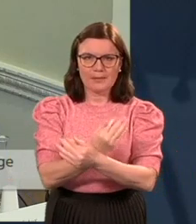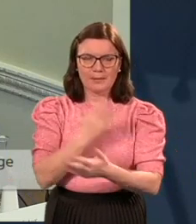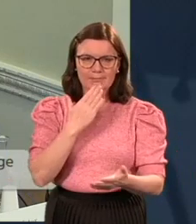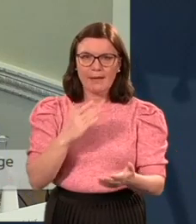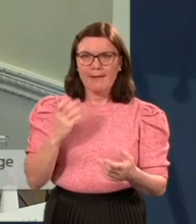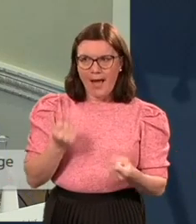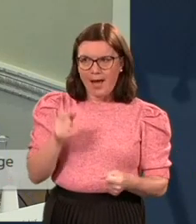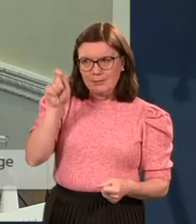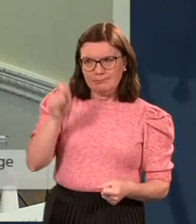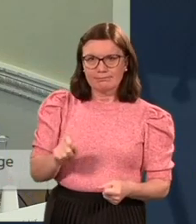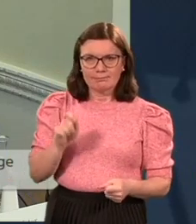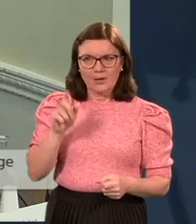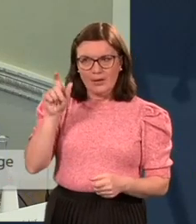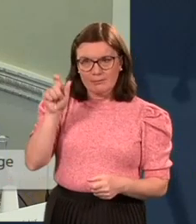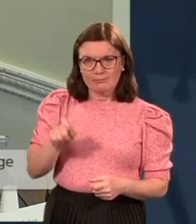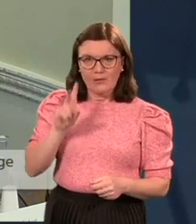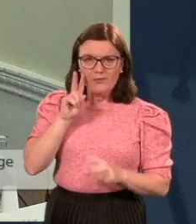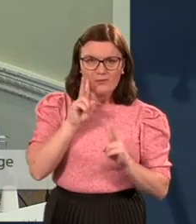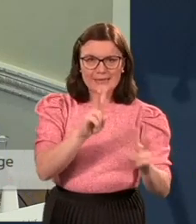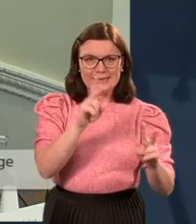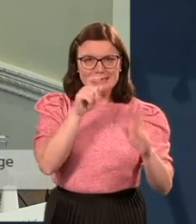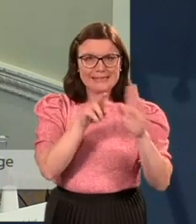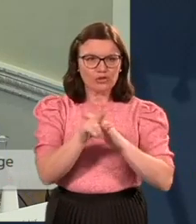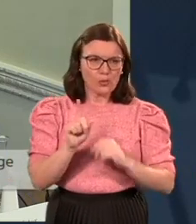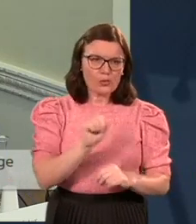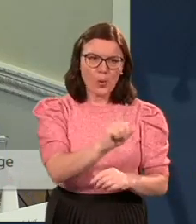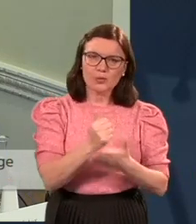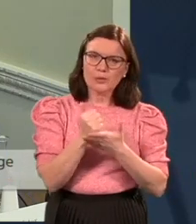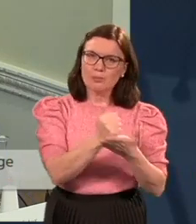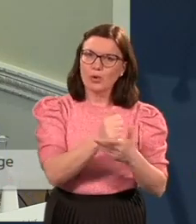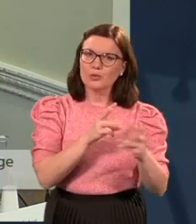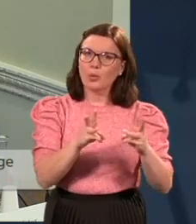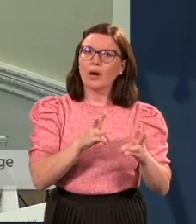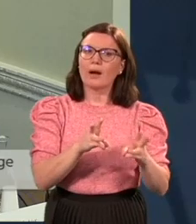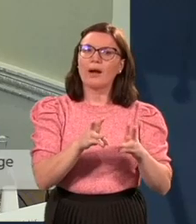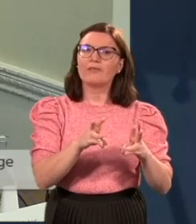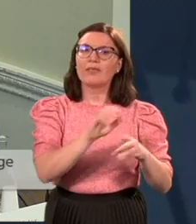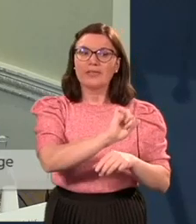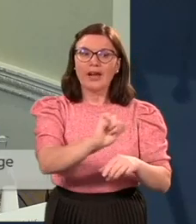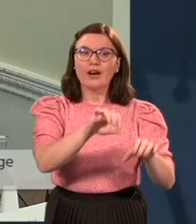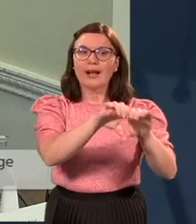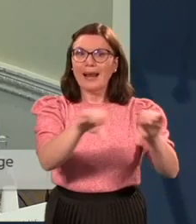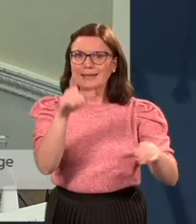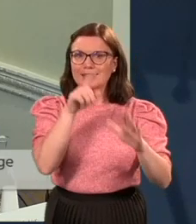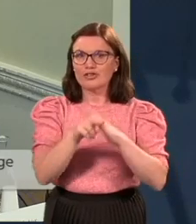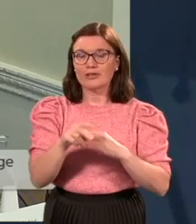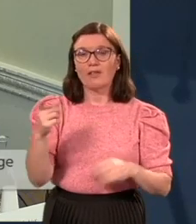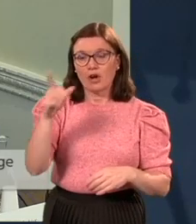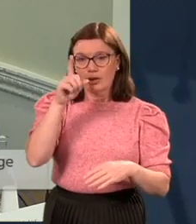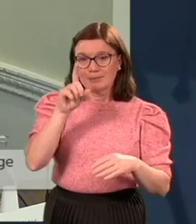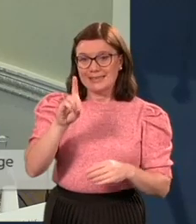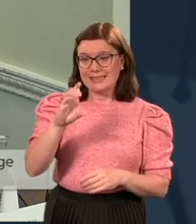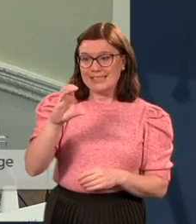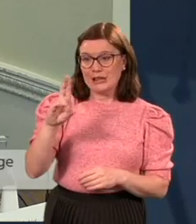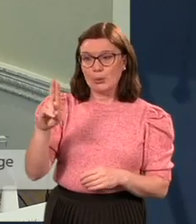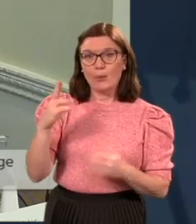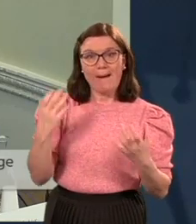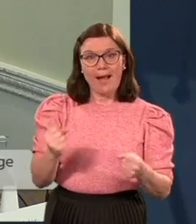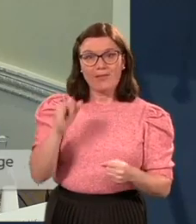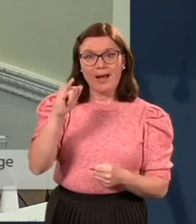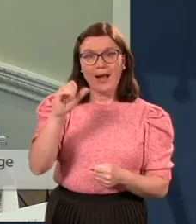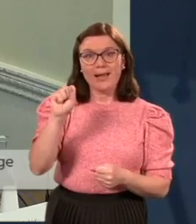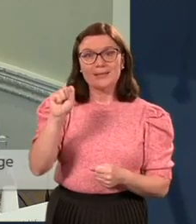teachers support the work of class teachers. For our teachers, Dublin City University has an ISL Bachelors